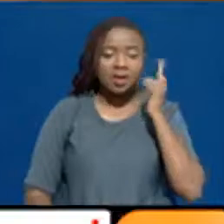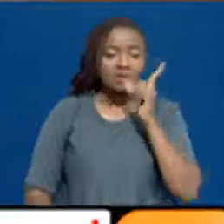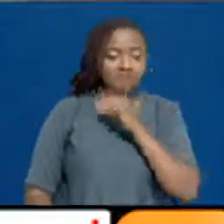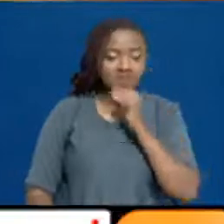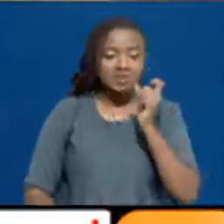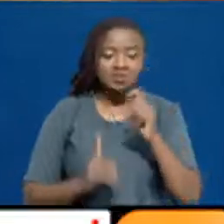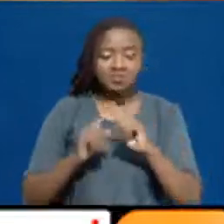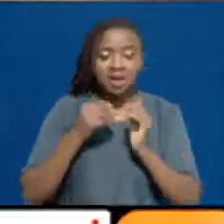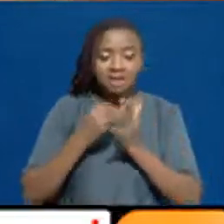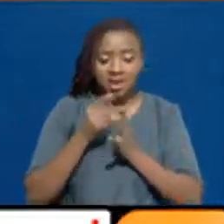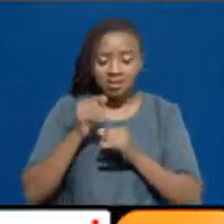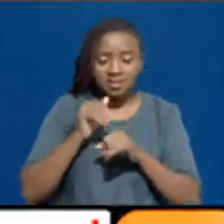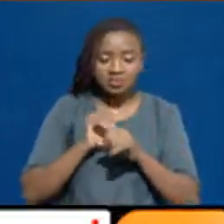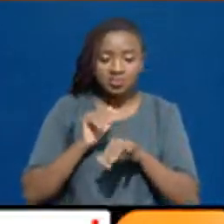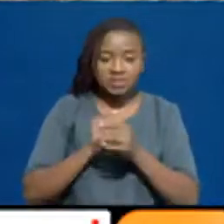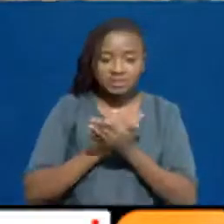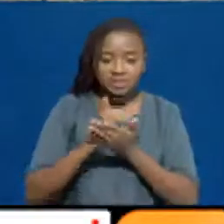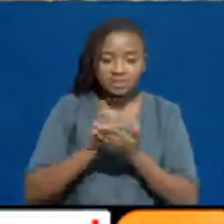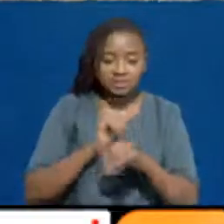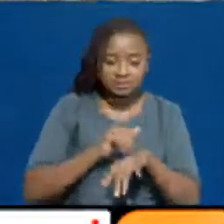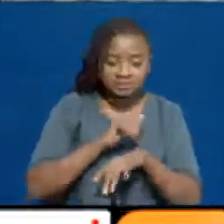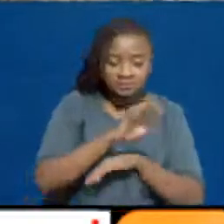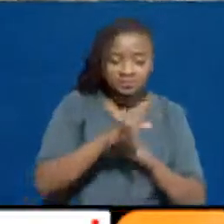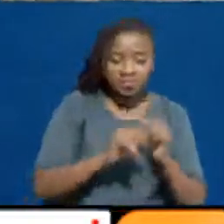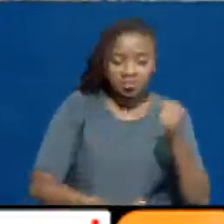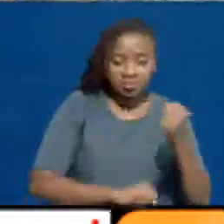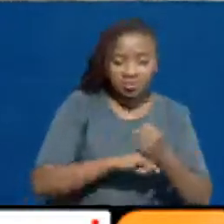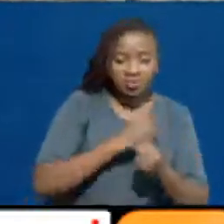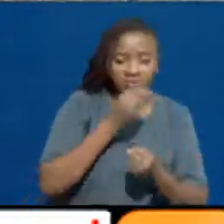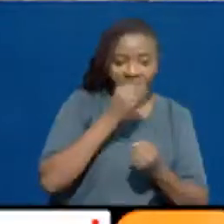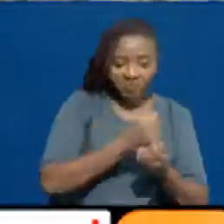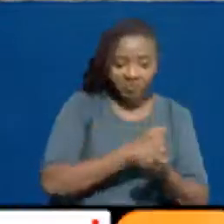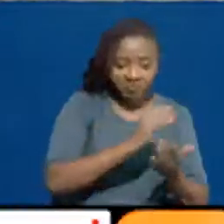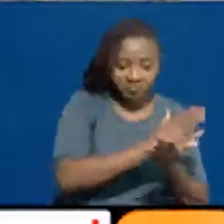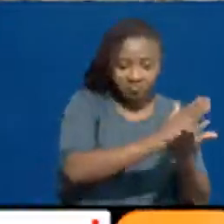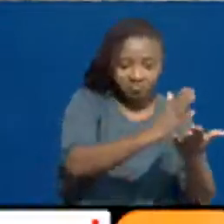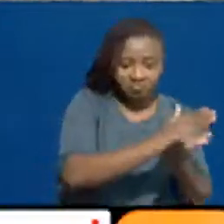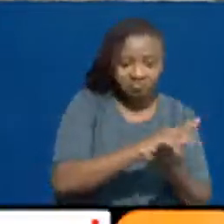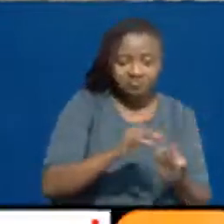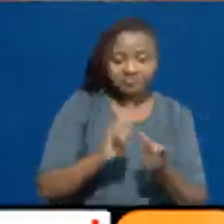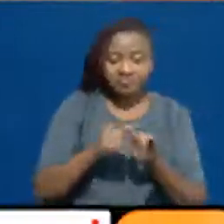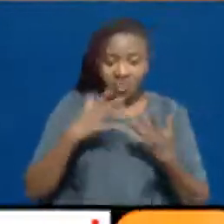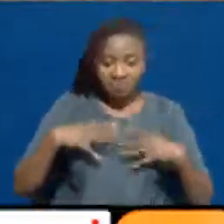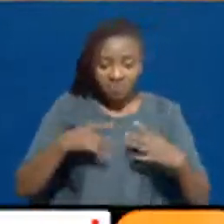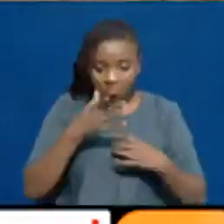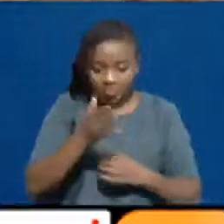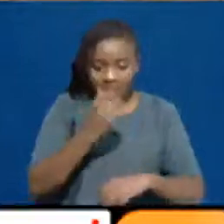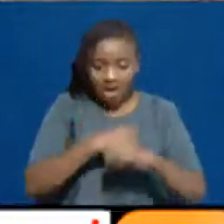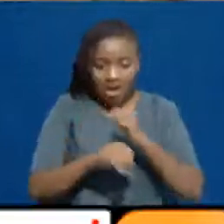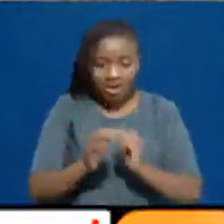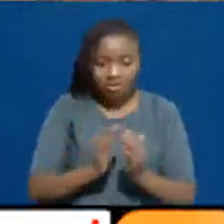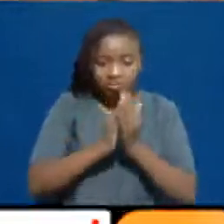purchase and distribution of food. We have, of course, these search and rescue efforts that